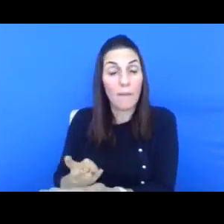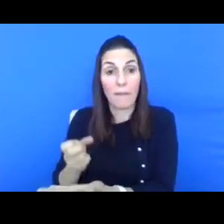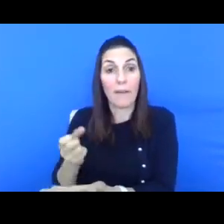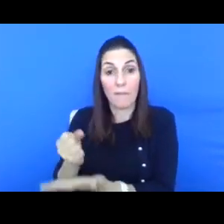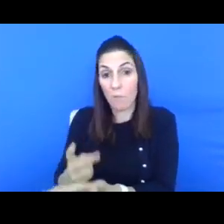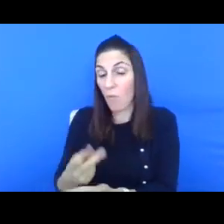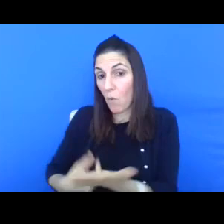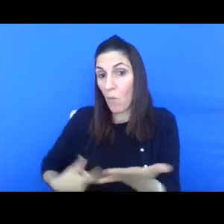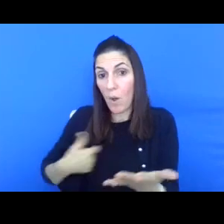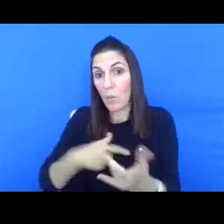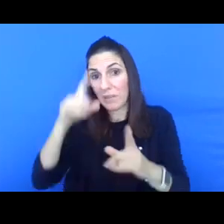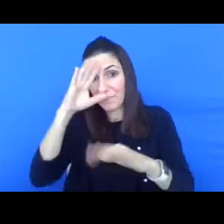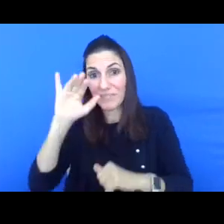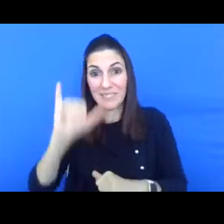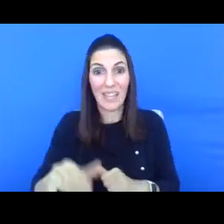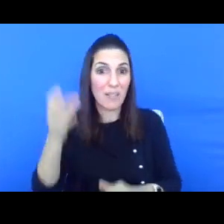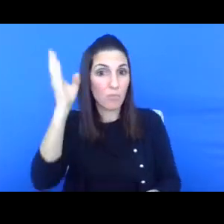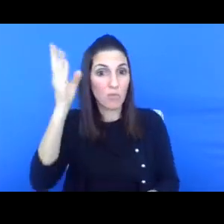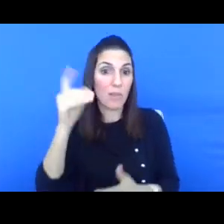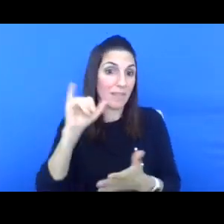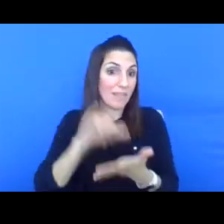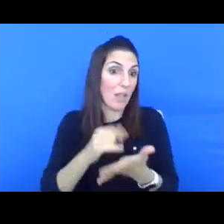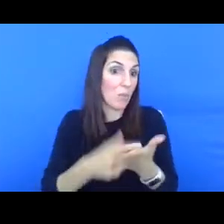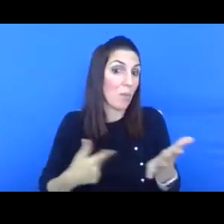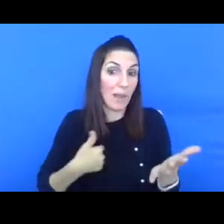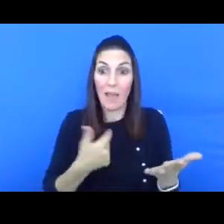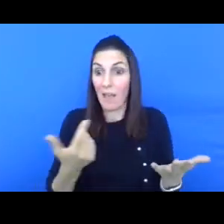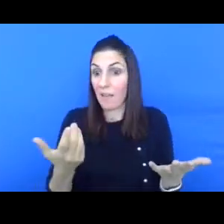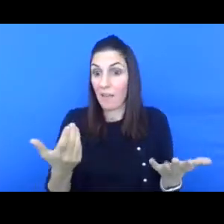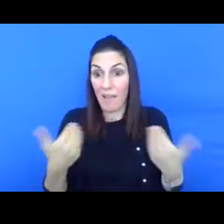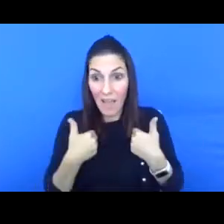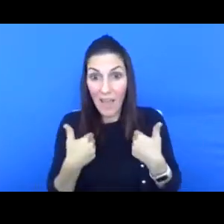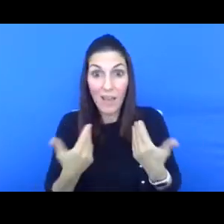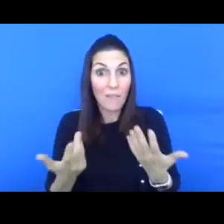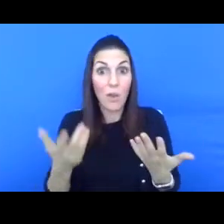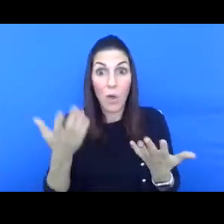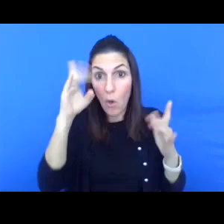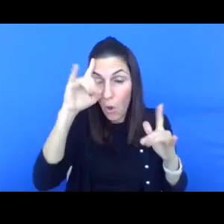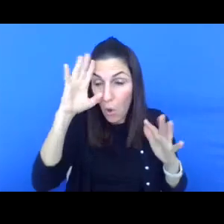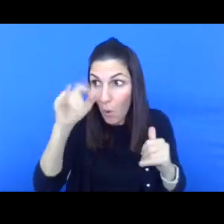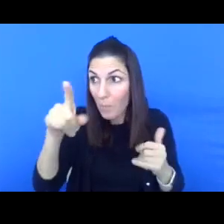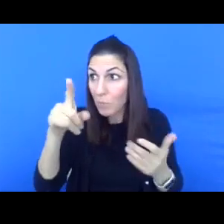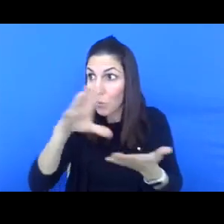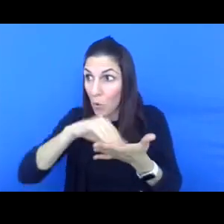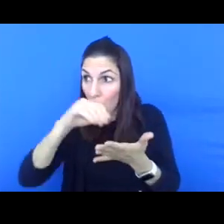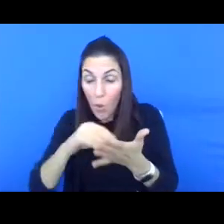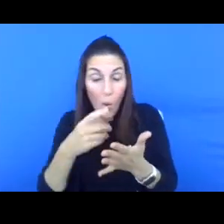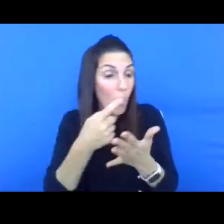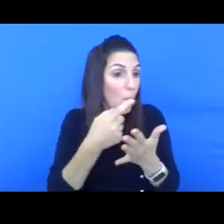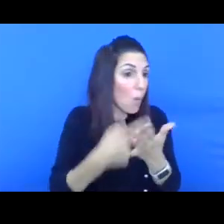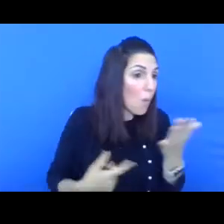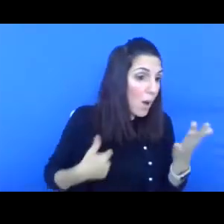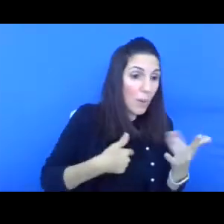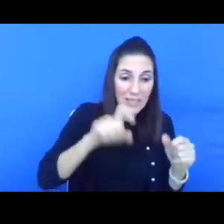that's the presentation. That's all I got. Hope you've learned a thing or two about what it takes to get snow in the Carolinas